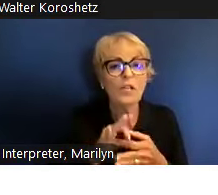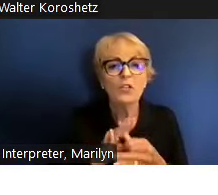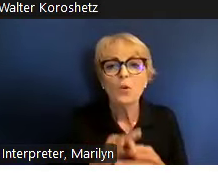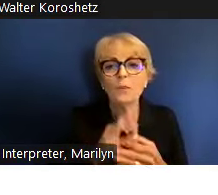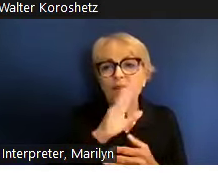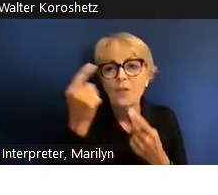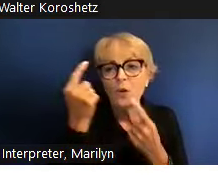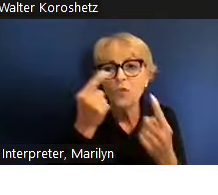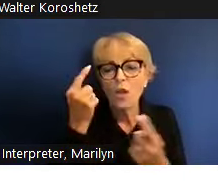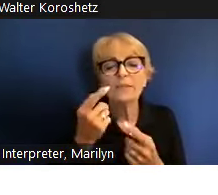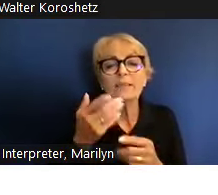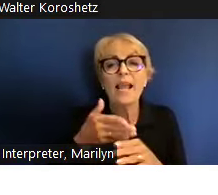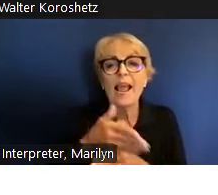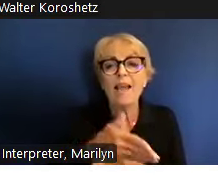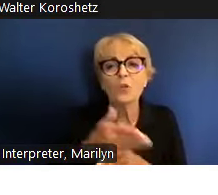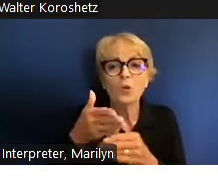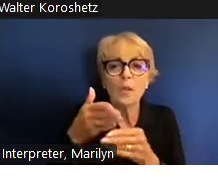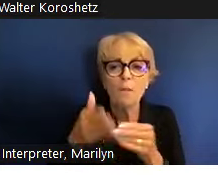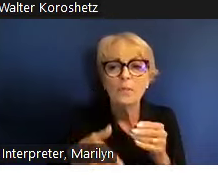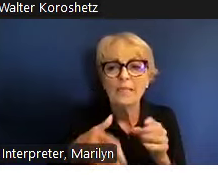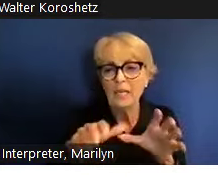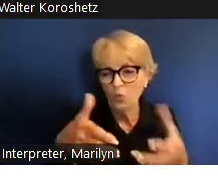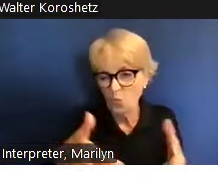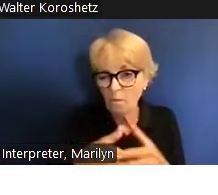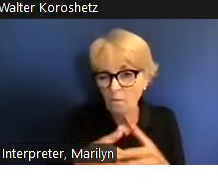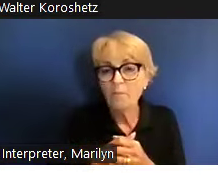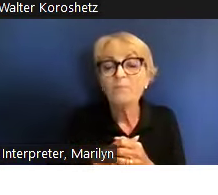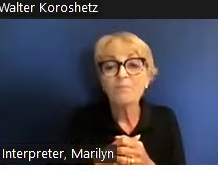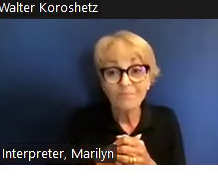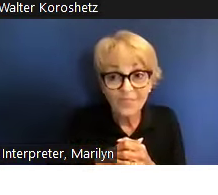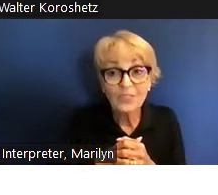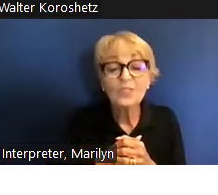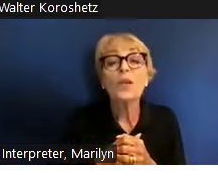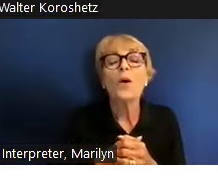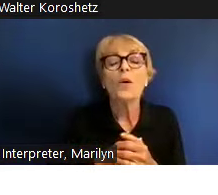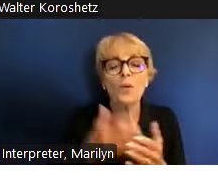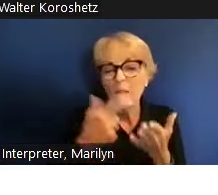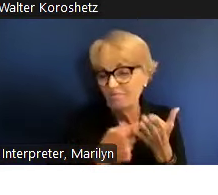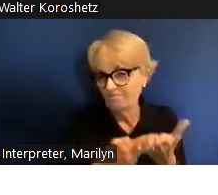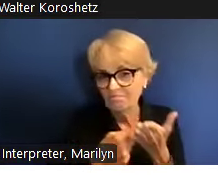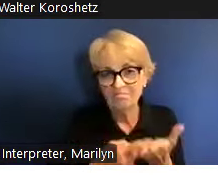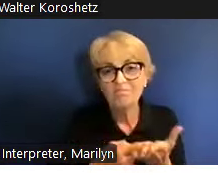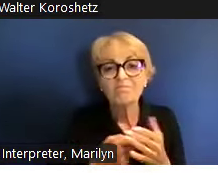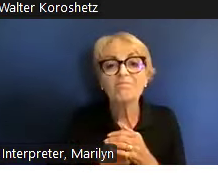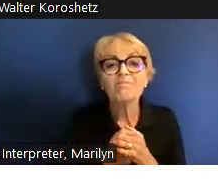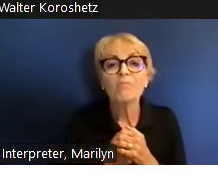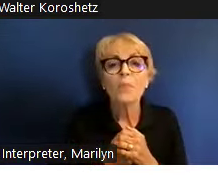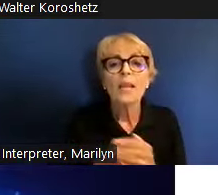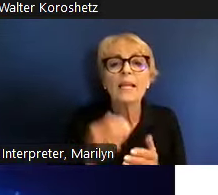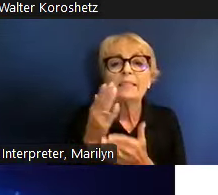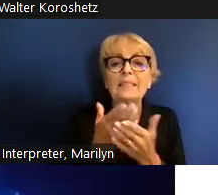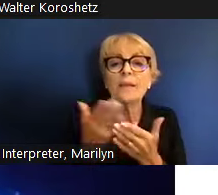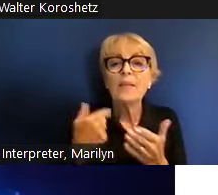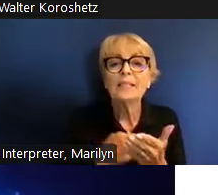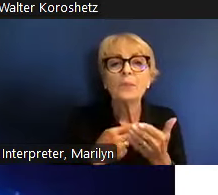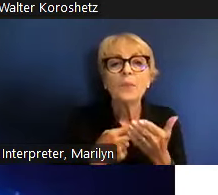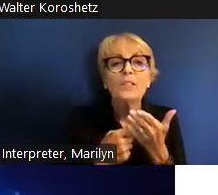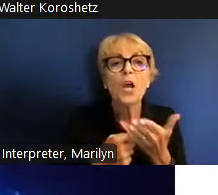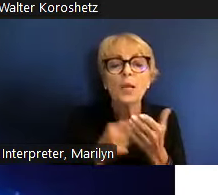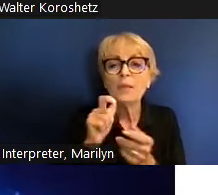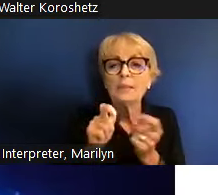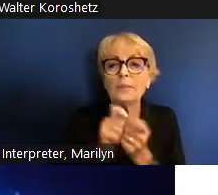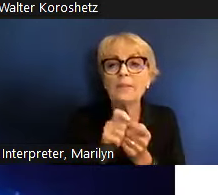and reflections after they've completed group. And so, yeah, going to jump right into that. So some of the things that we talk about specifically,